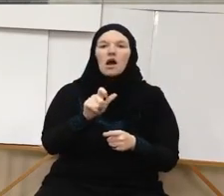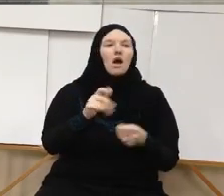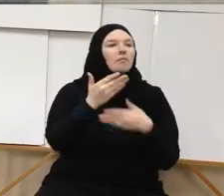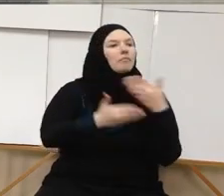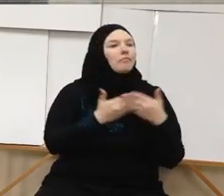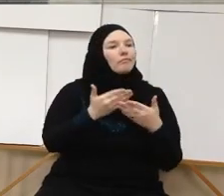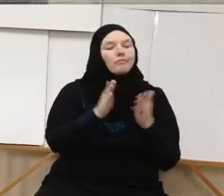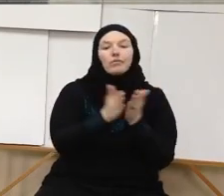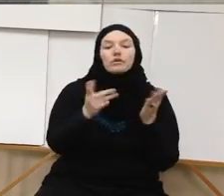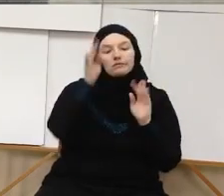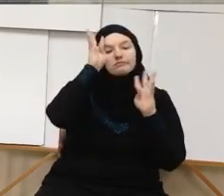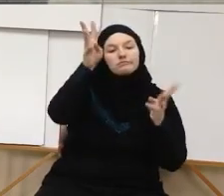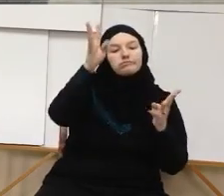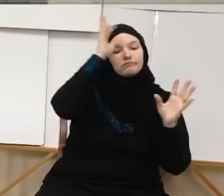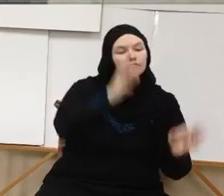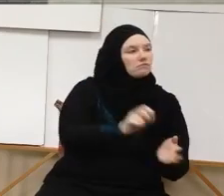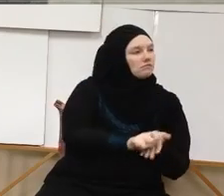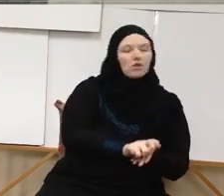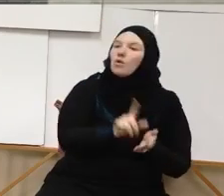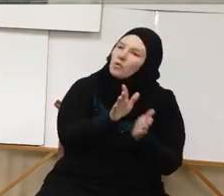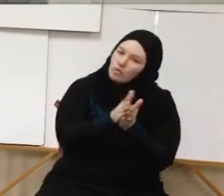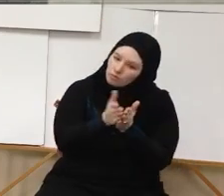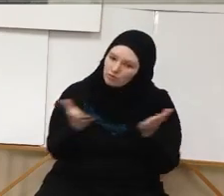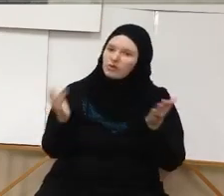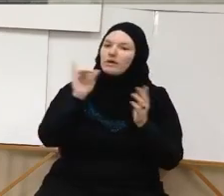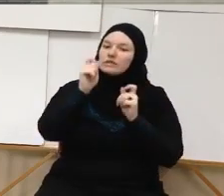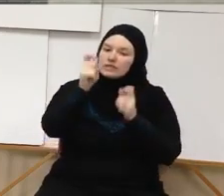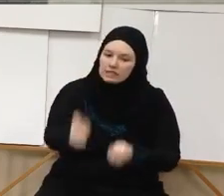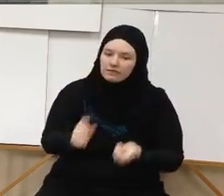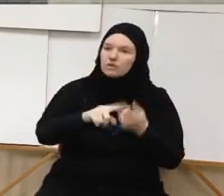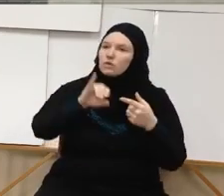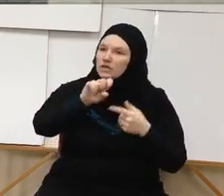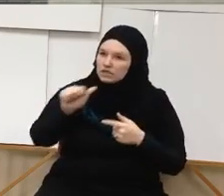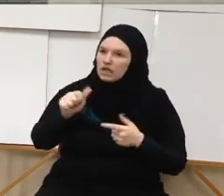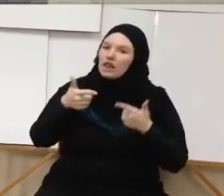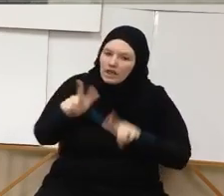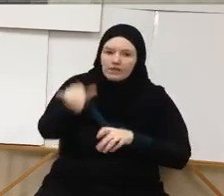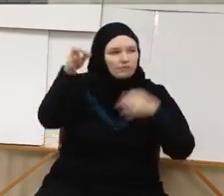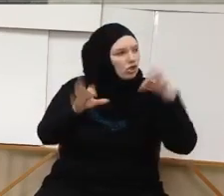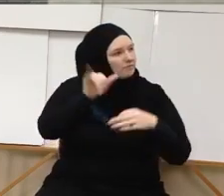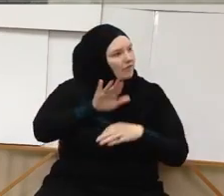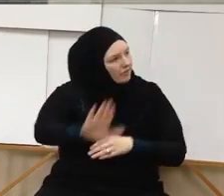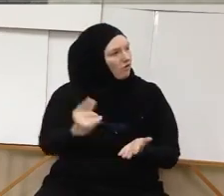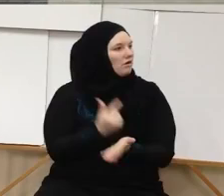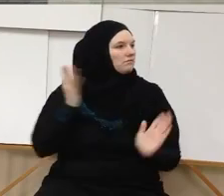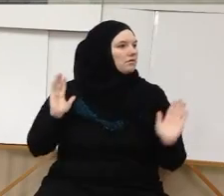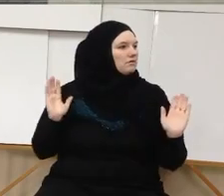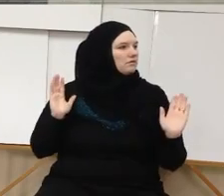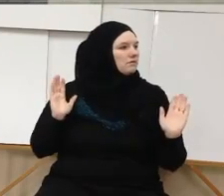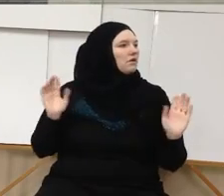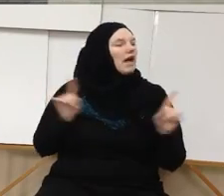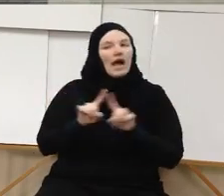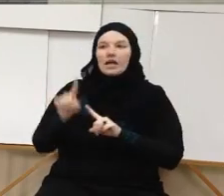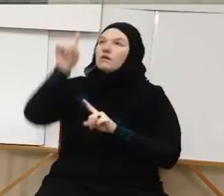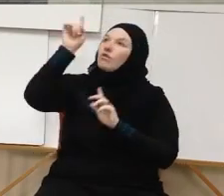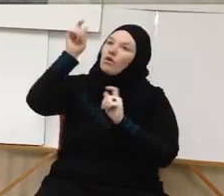own hands. The Injil is the book that was given to Isa. Let them judge by the Injil as it was given